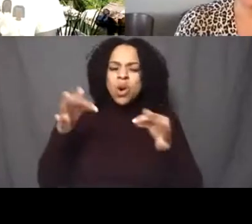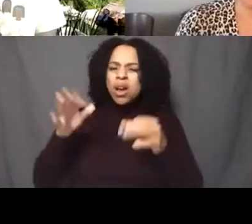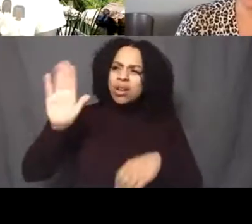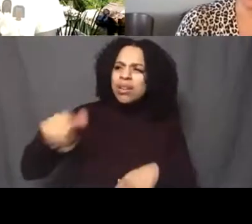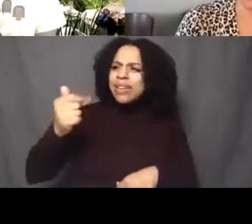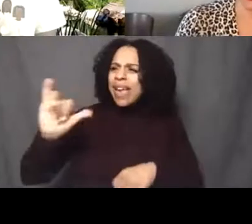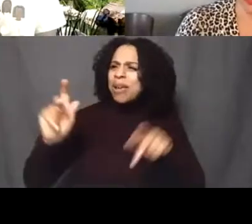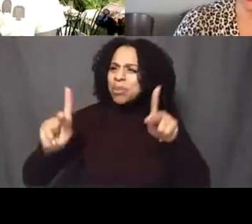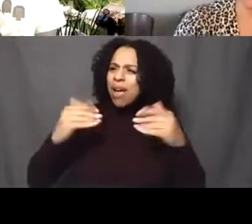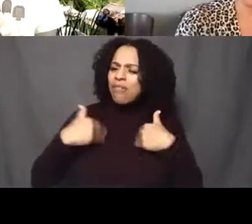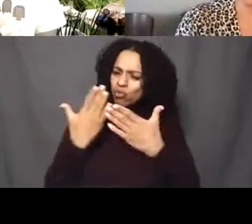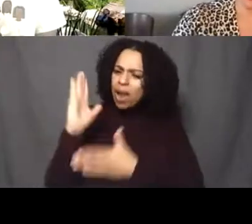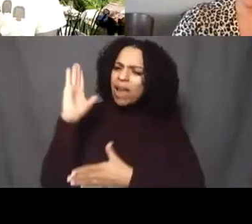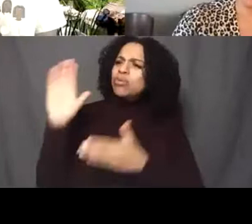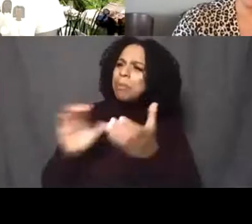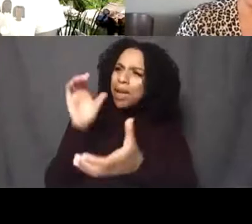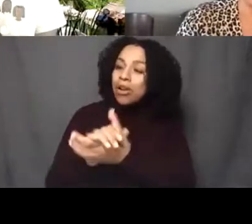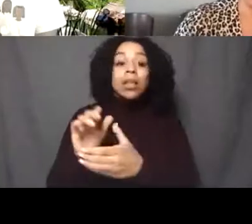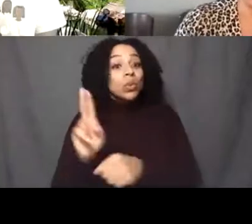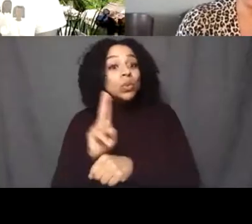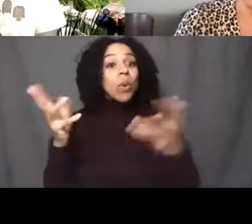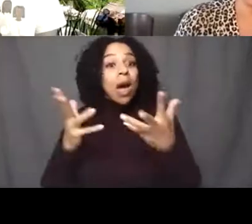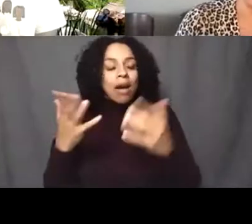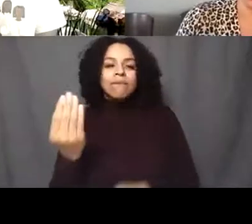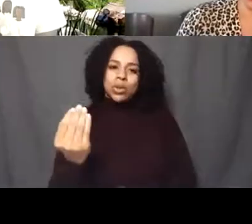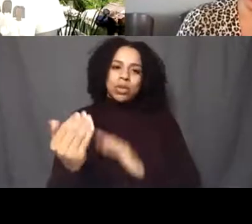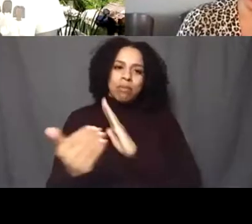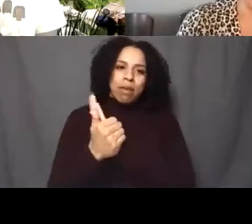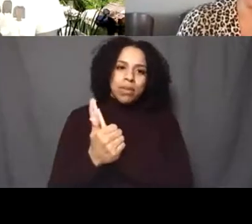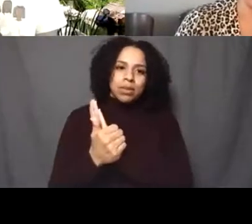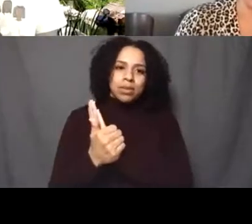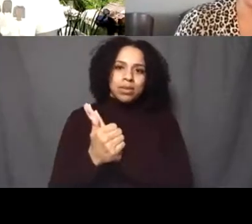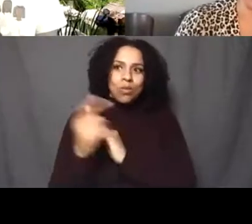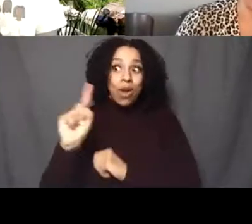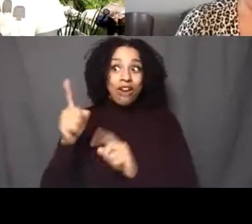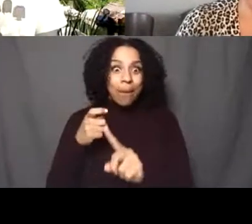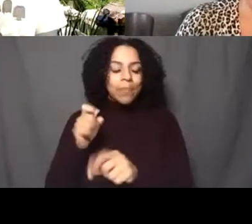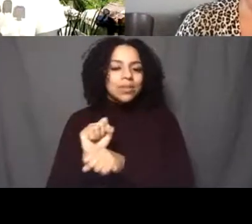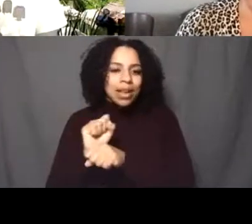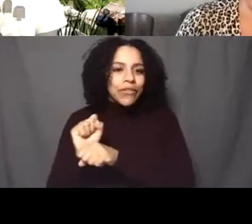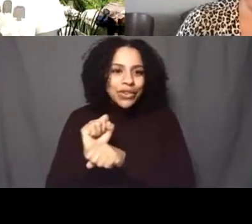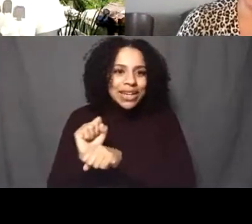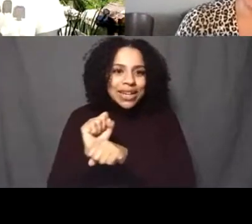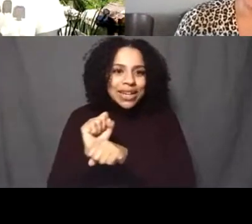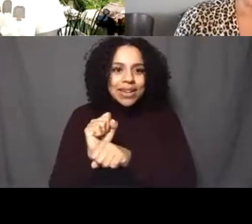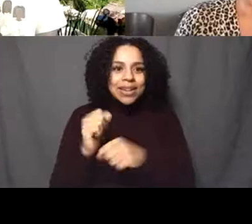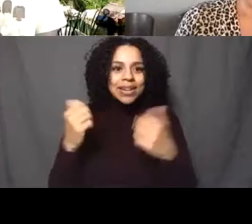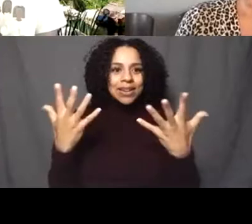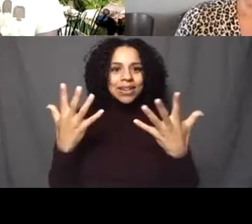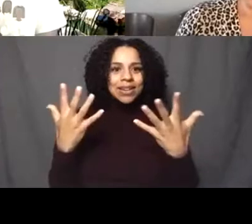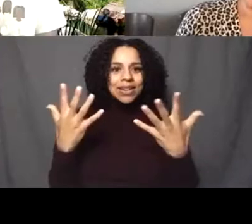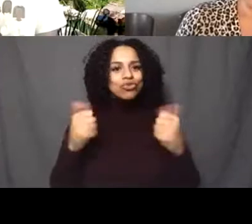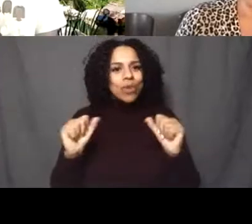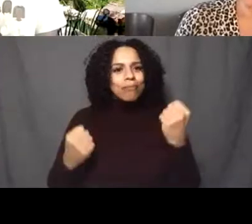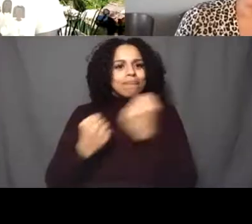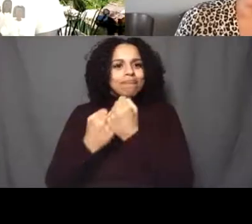Amendment, which was pushed by formerly enslaved people to ensure equal protection under the law in order to make their case. So